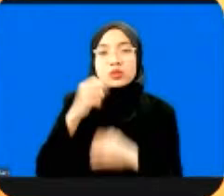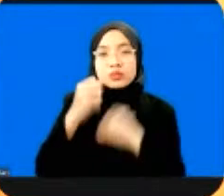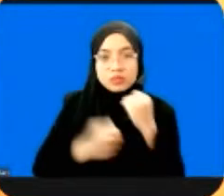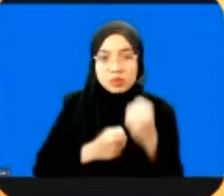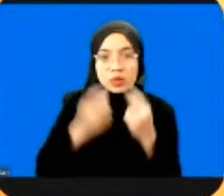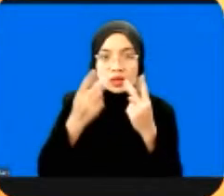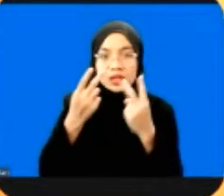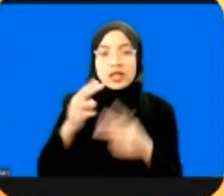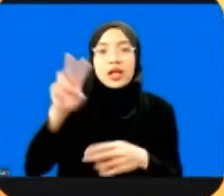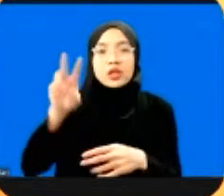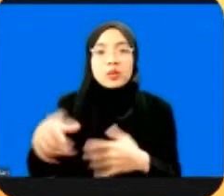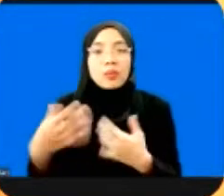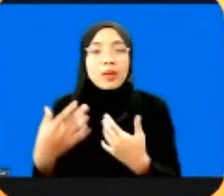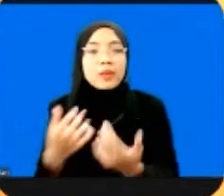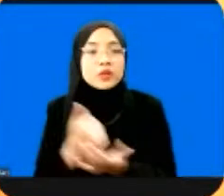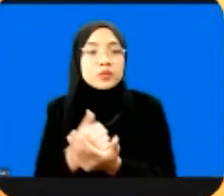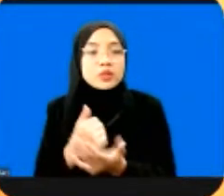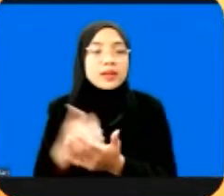of information